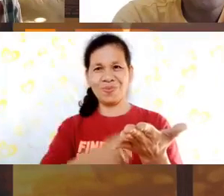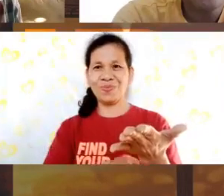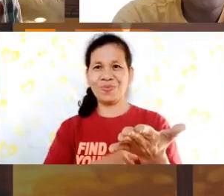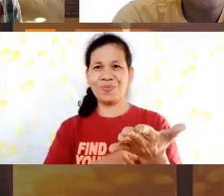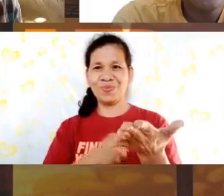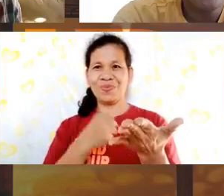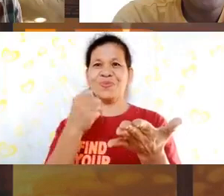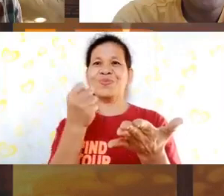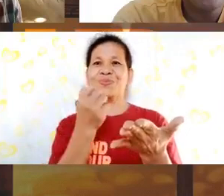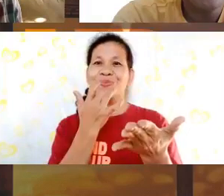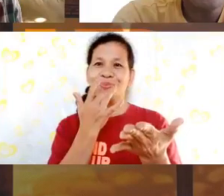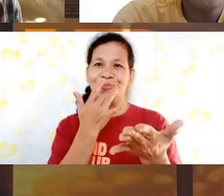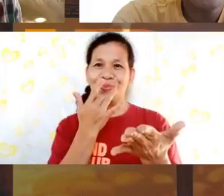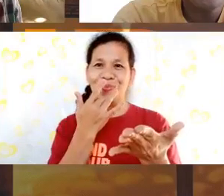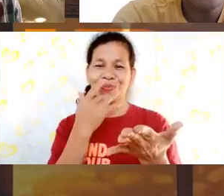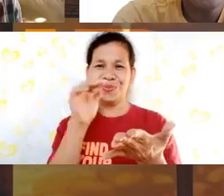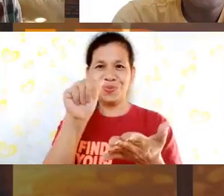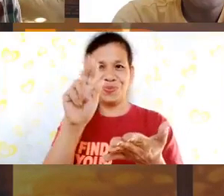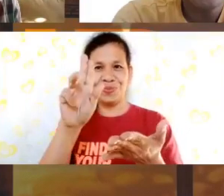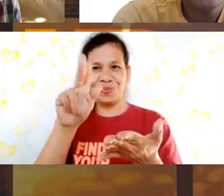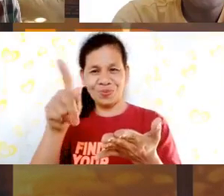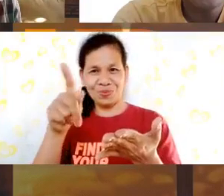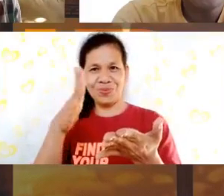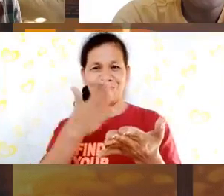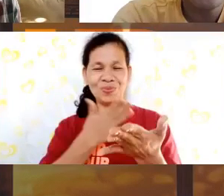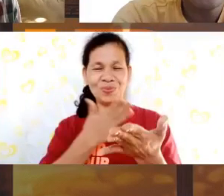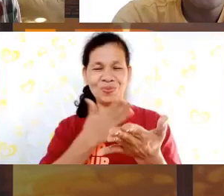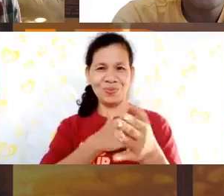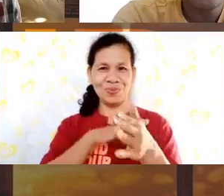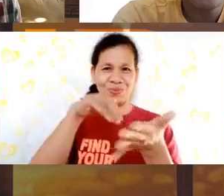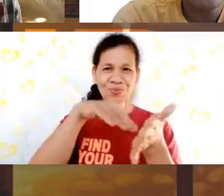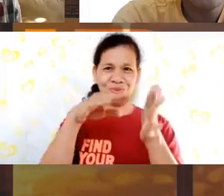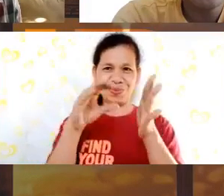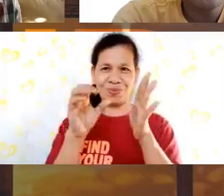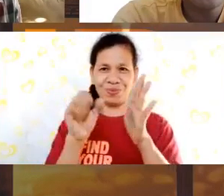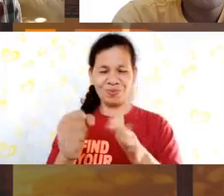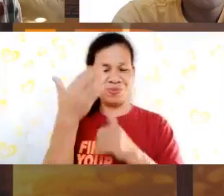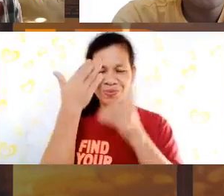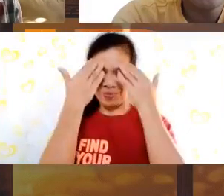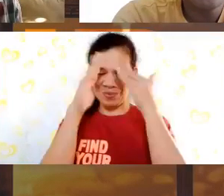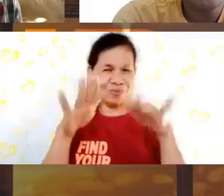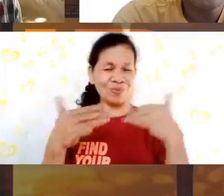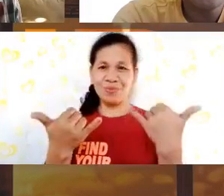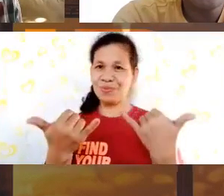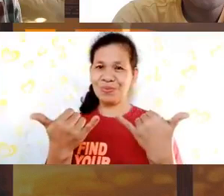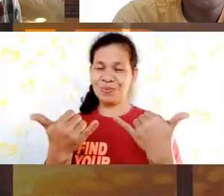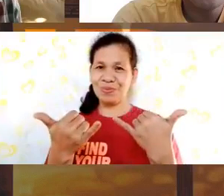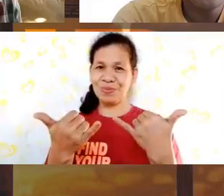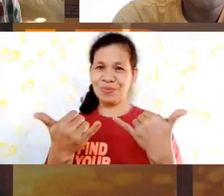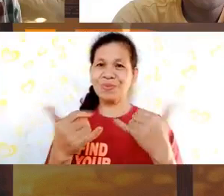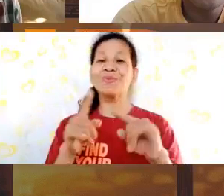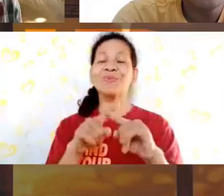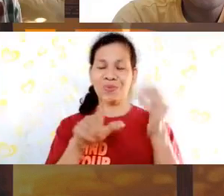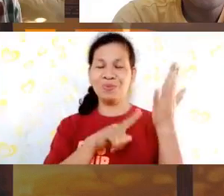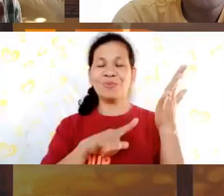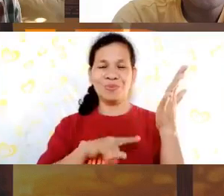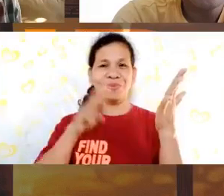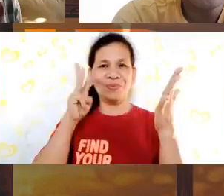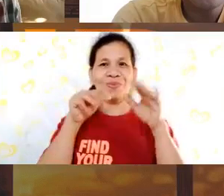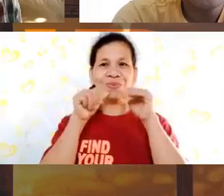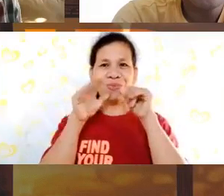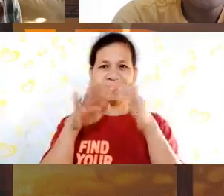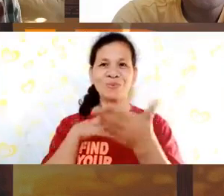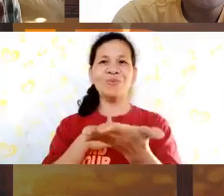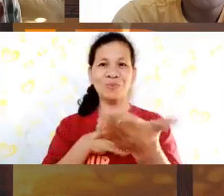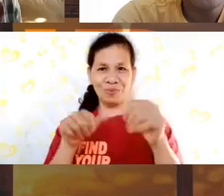I miss my working students, hindi ko na alam kung saan na sila ngayon, but the Lord will bless you, continue